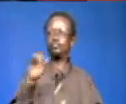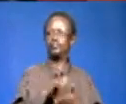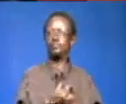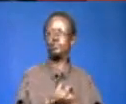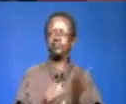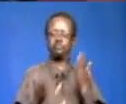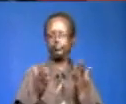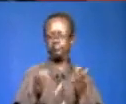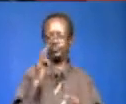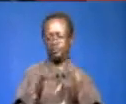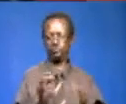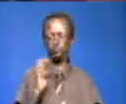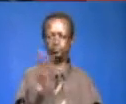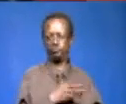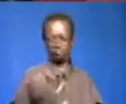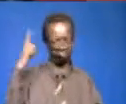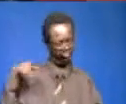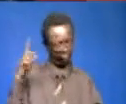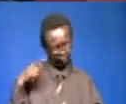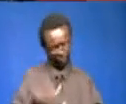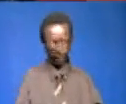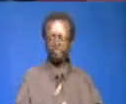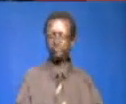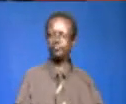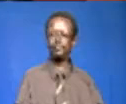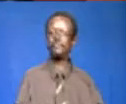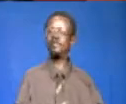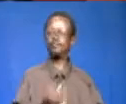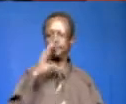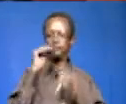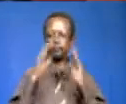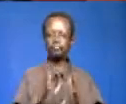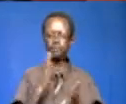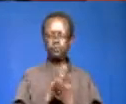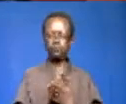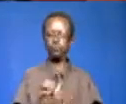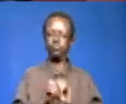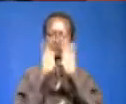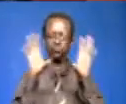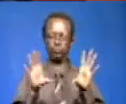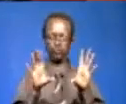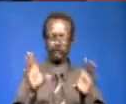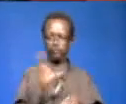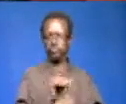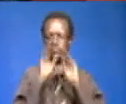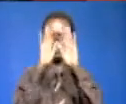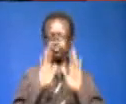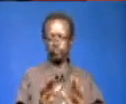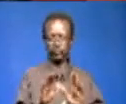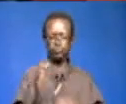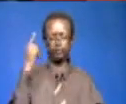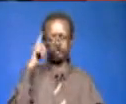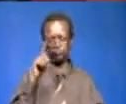Madam Speaker. Madam Speaker, it is very clear. It is very important for the image of this country, Madam